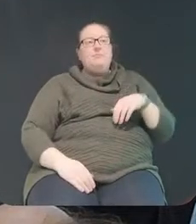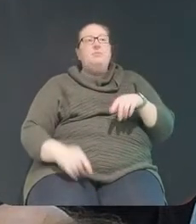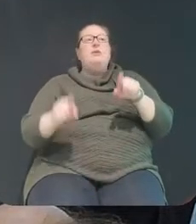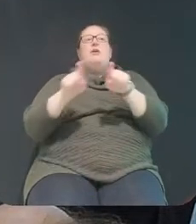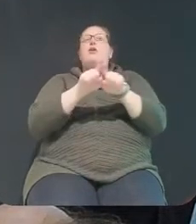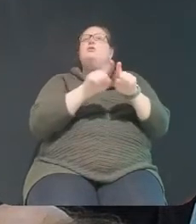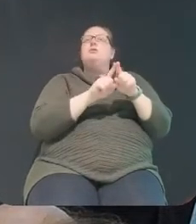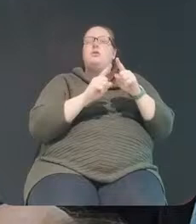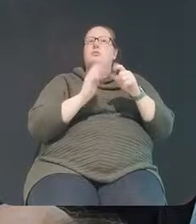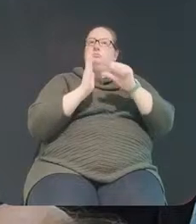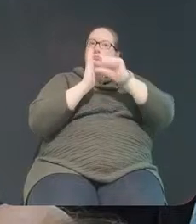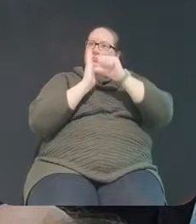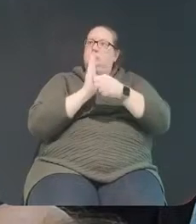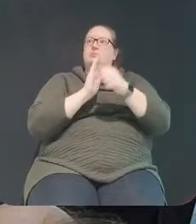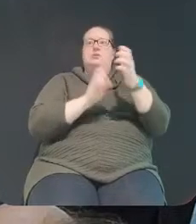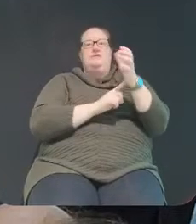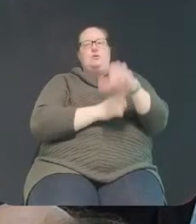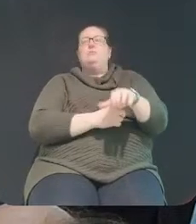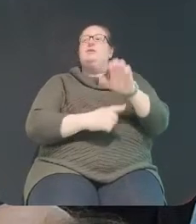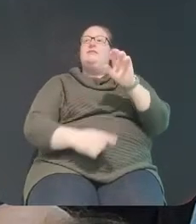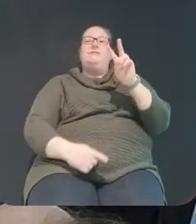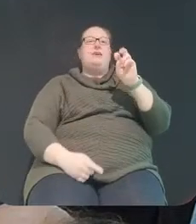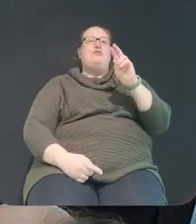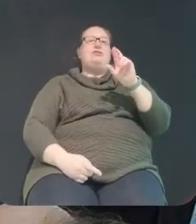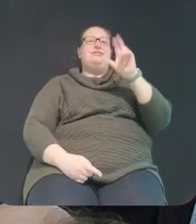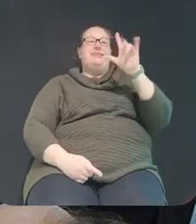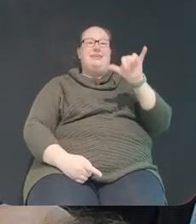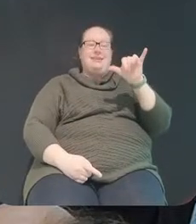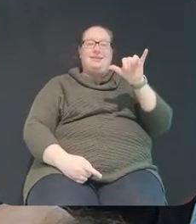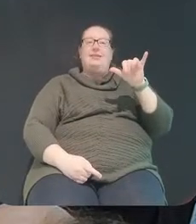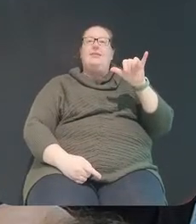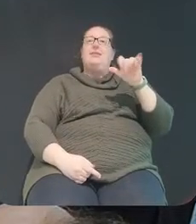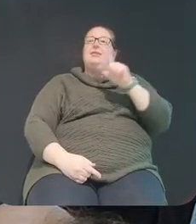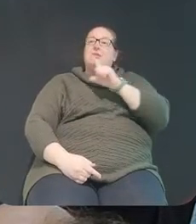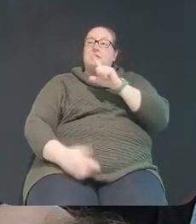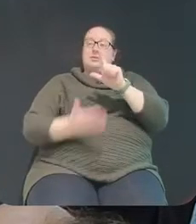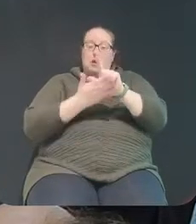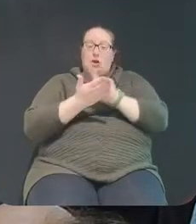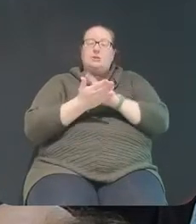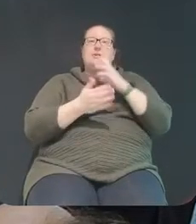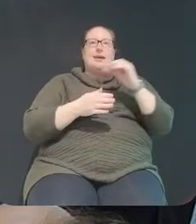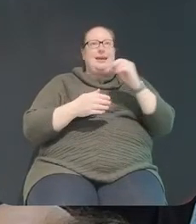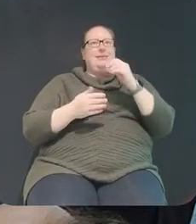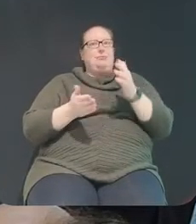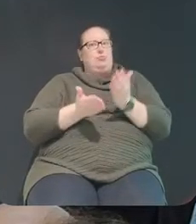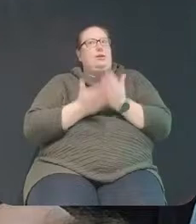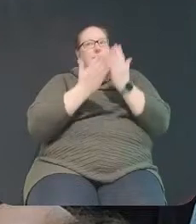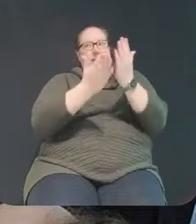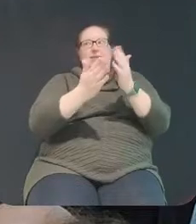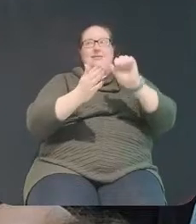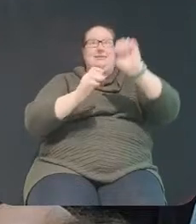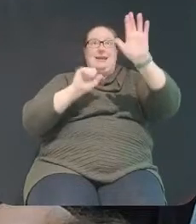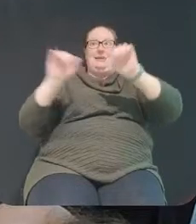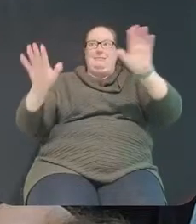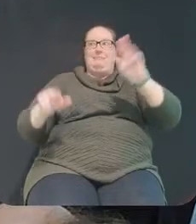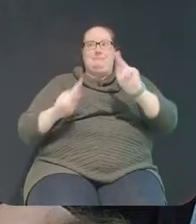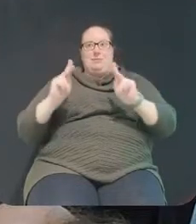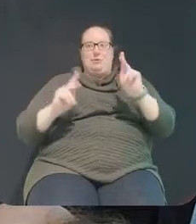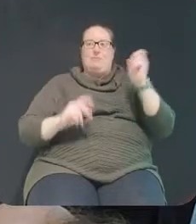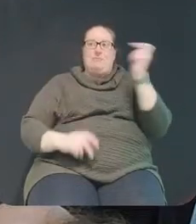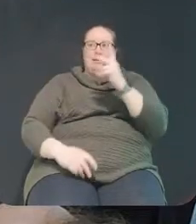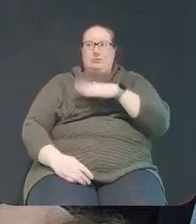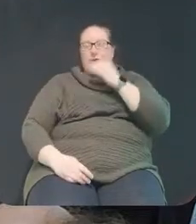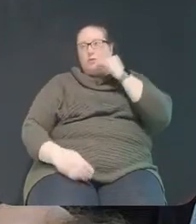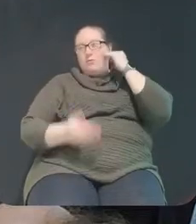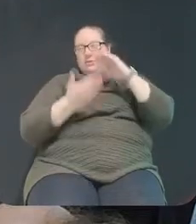laws, as well as returning non-residents to their families in other cities. An ordinance for the lodging house was drafted, and